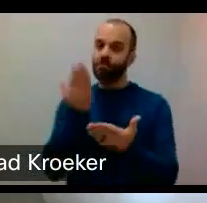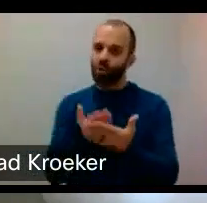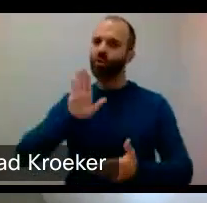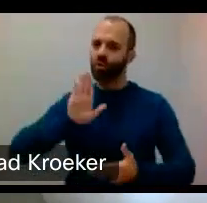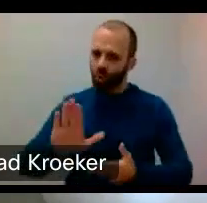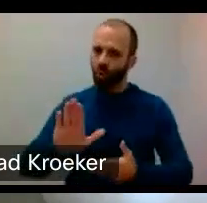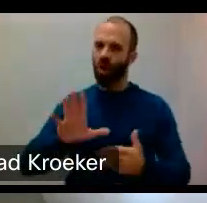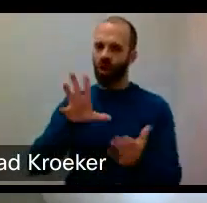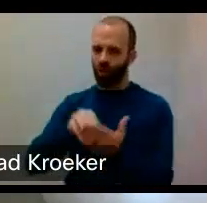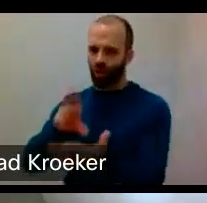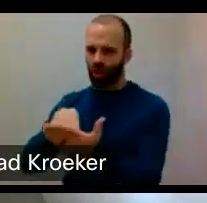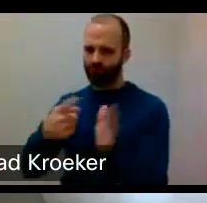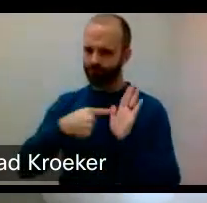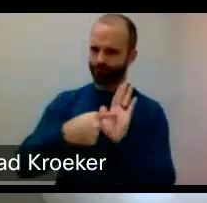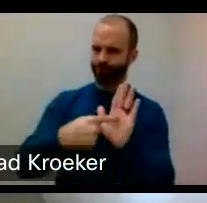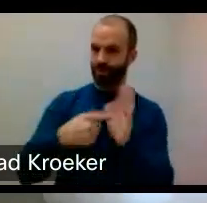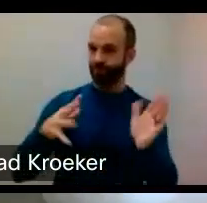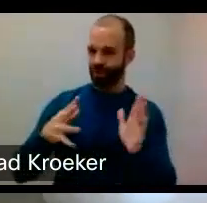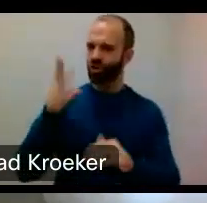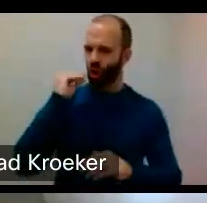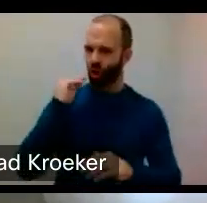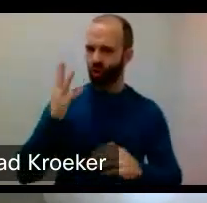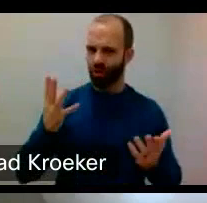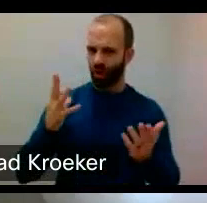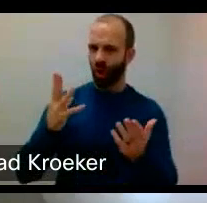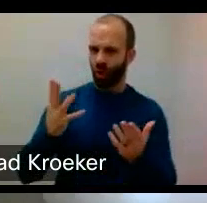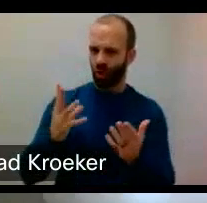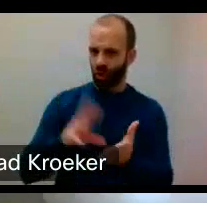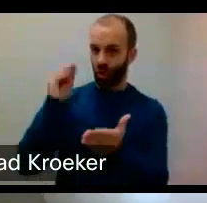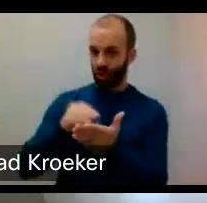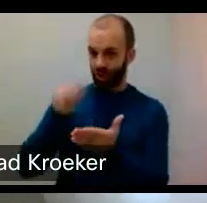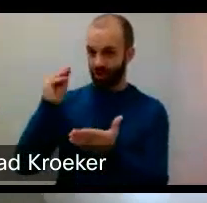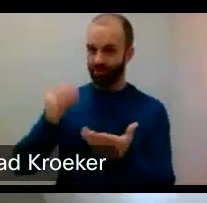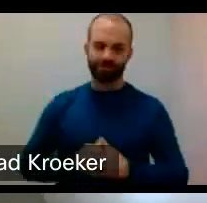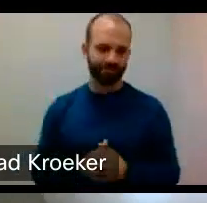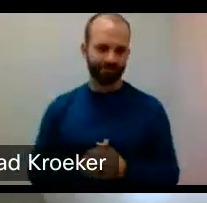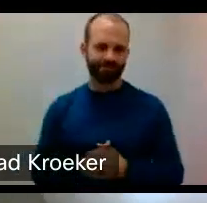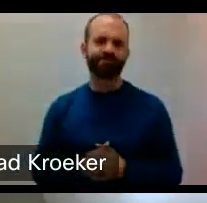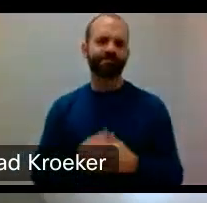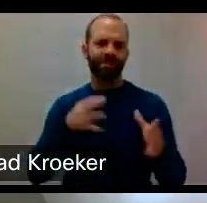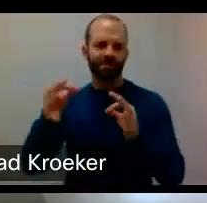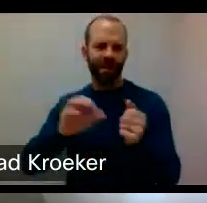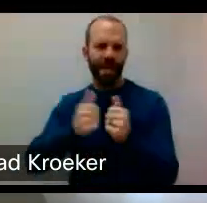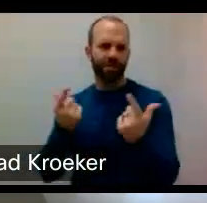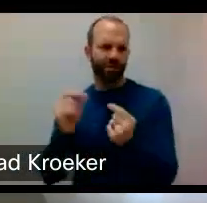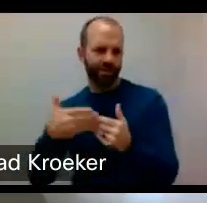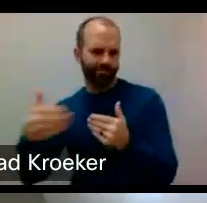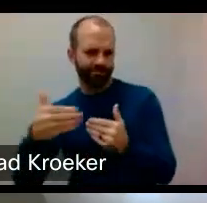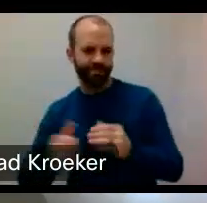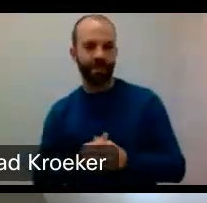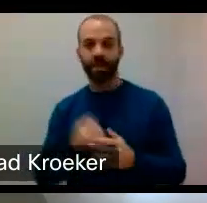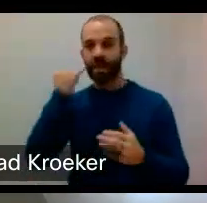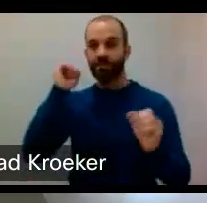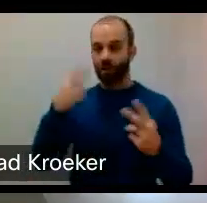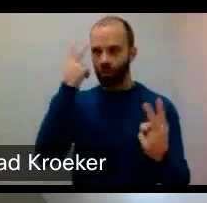proof of learning. And we'll look at how you can do this later. But if you were able to reflect or